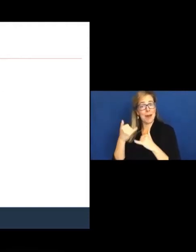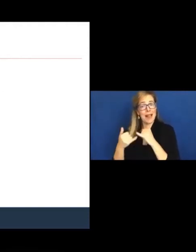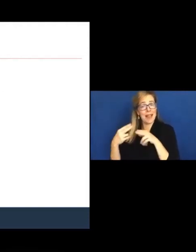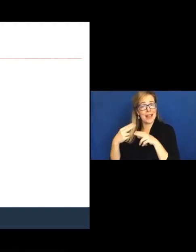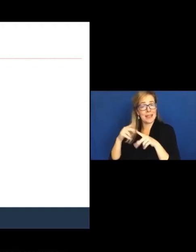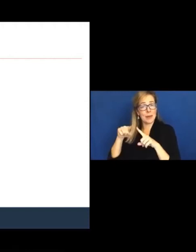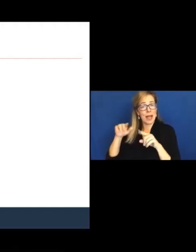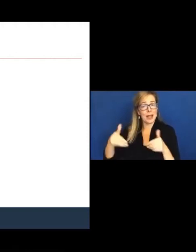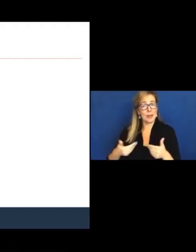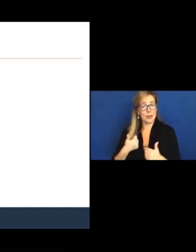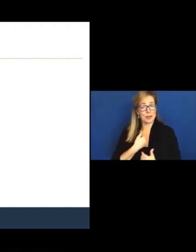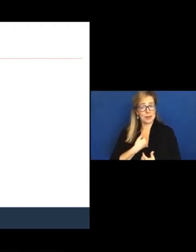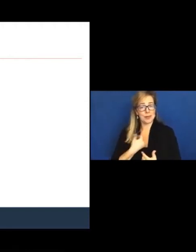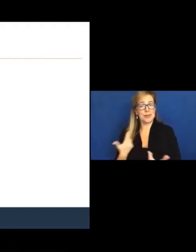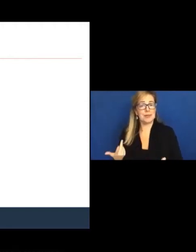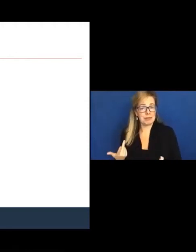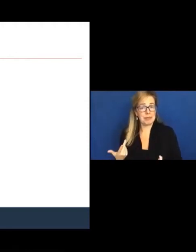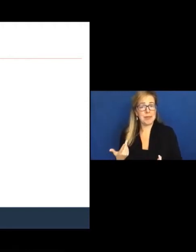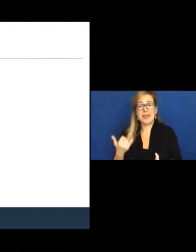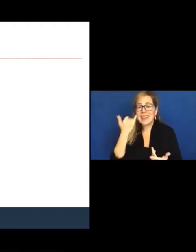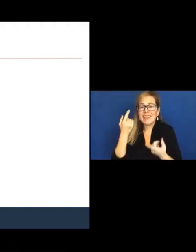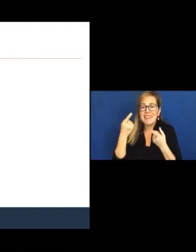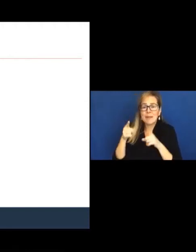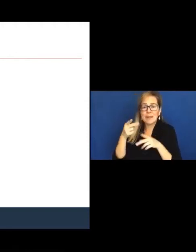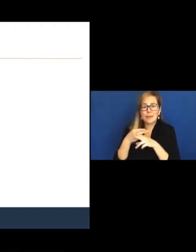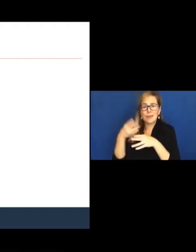use acronyms, define them.